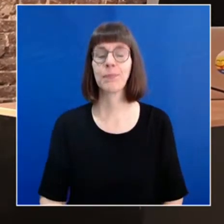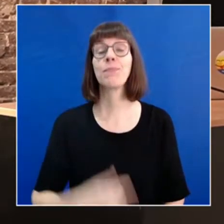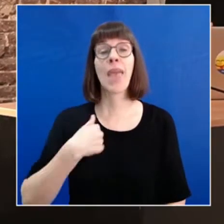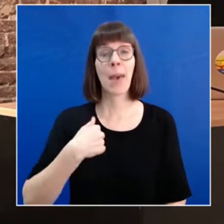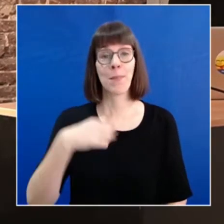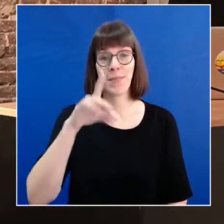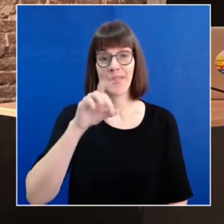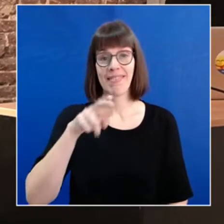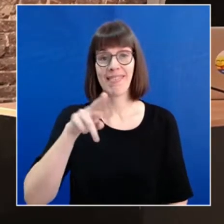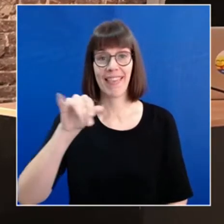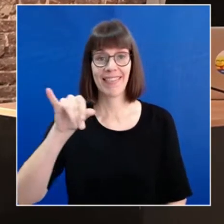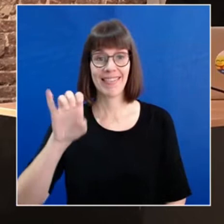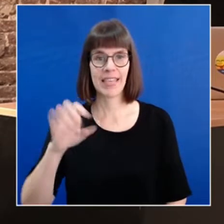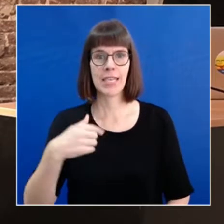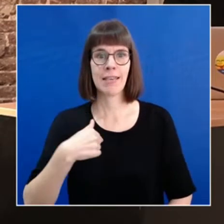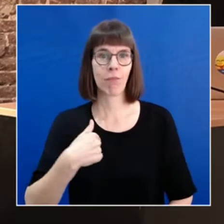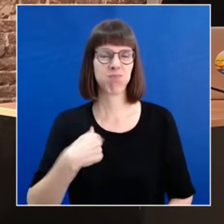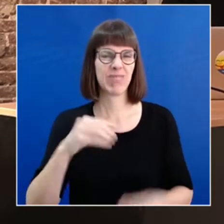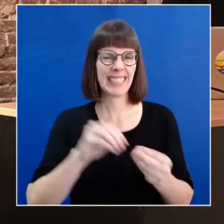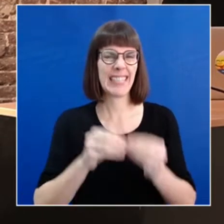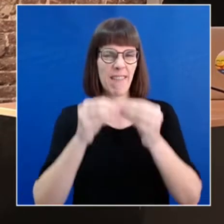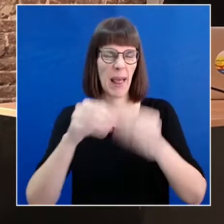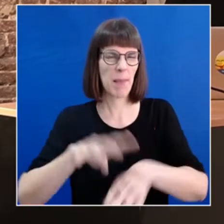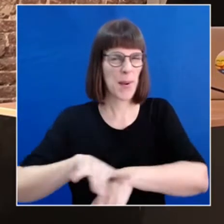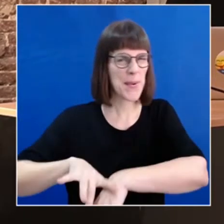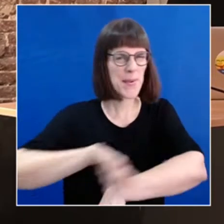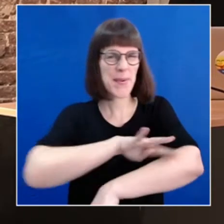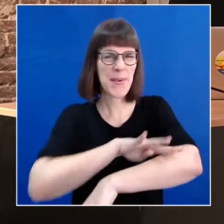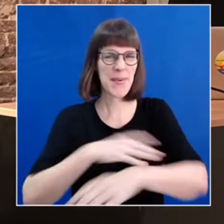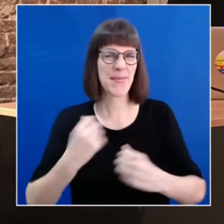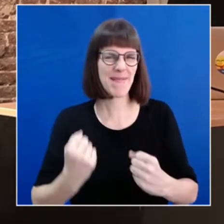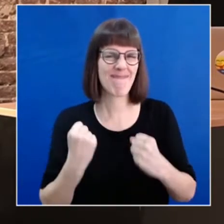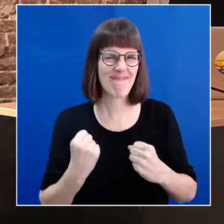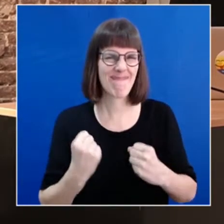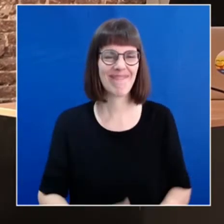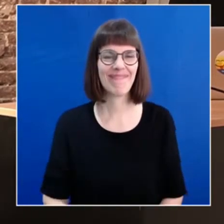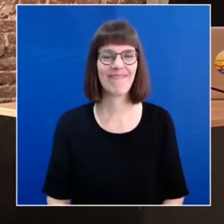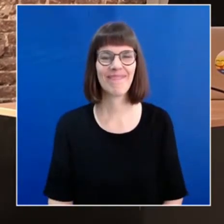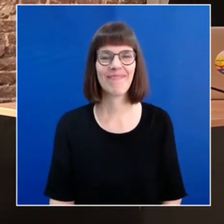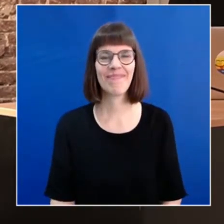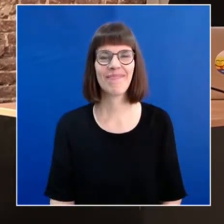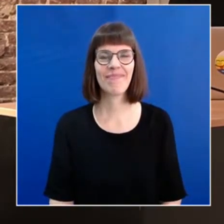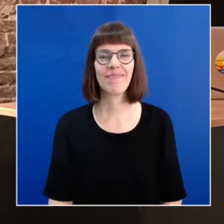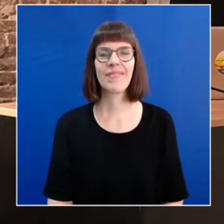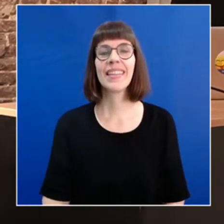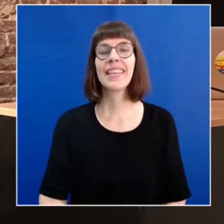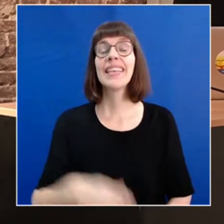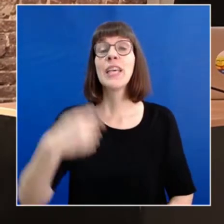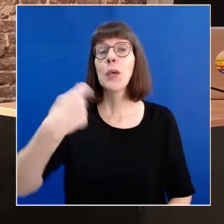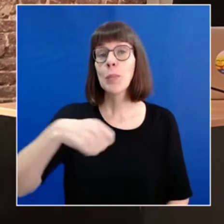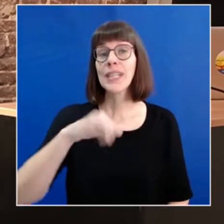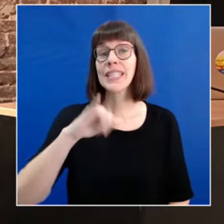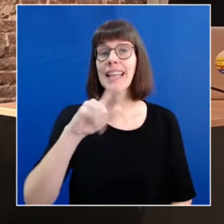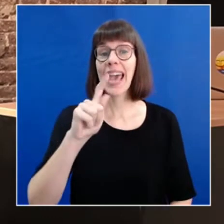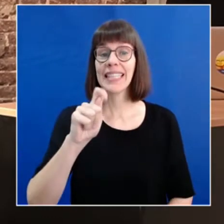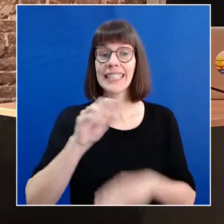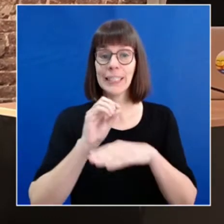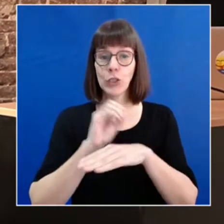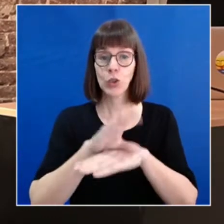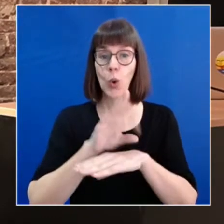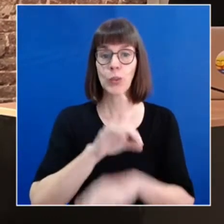am a passionate developer, really with passion, and president and IT coach at DDSoft, a non-profit in